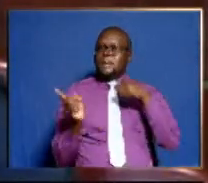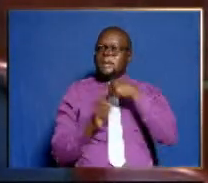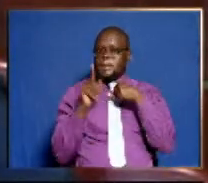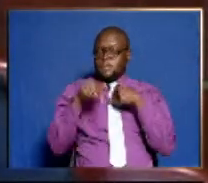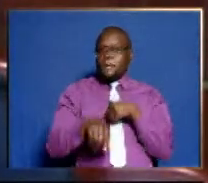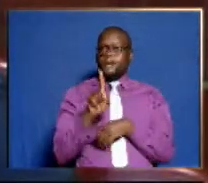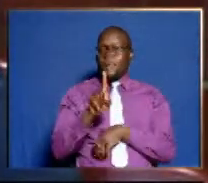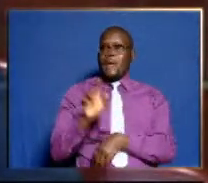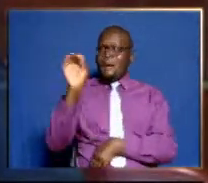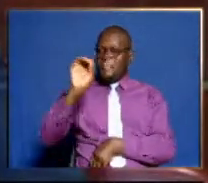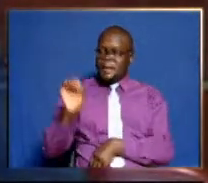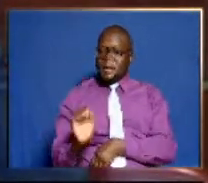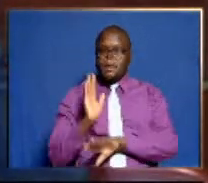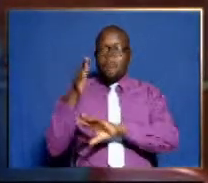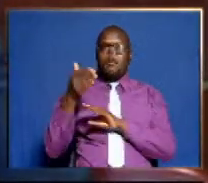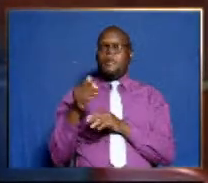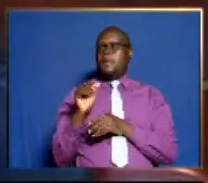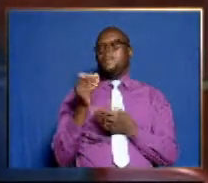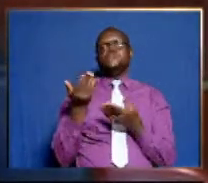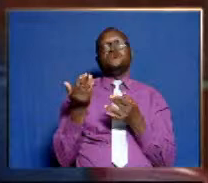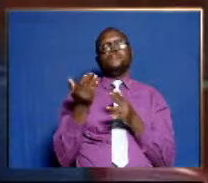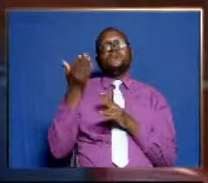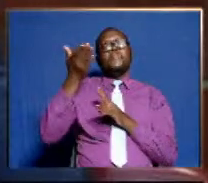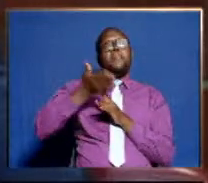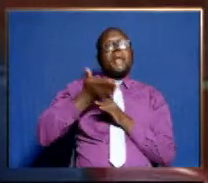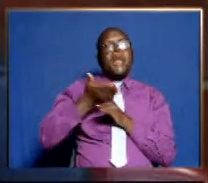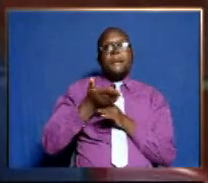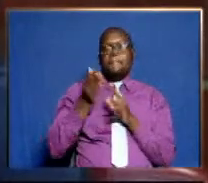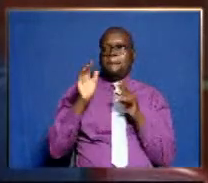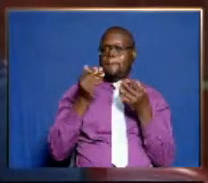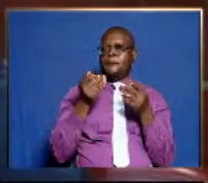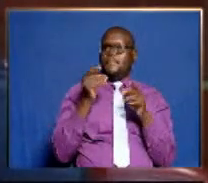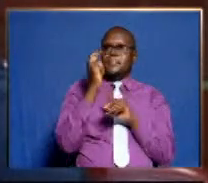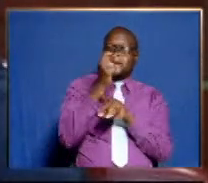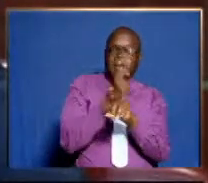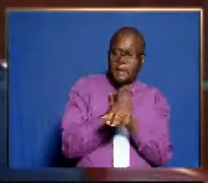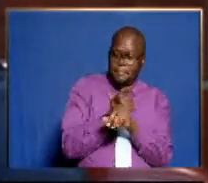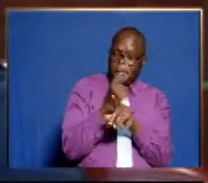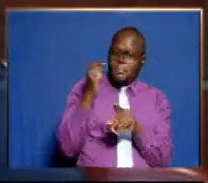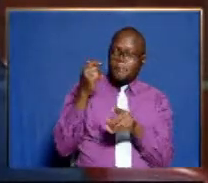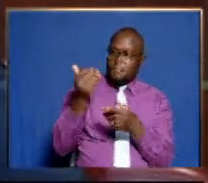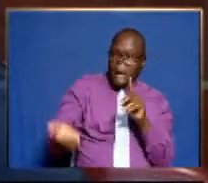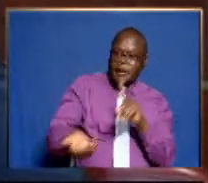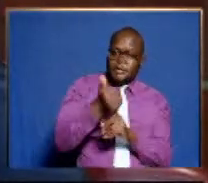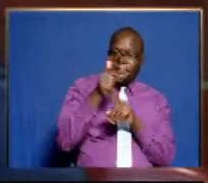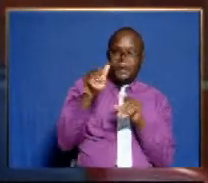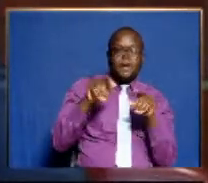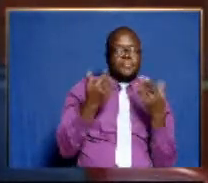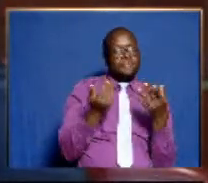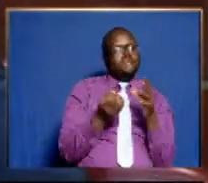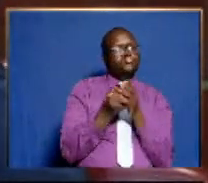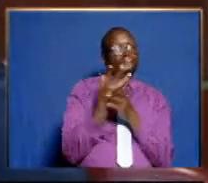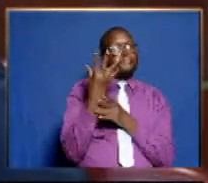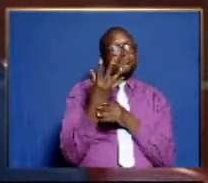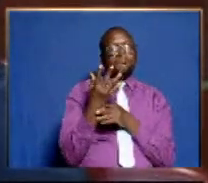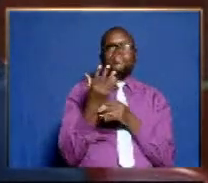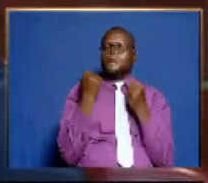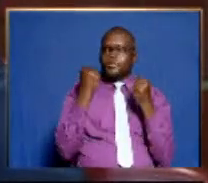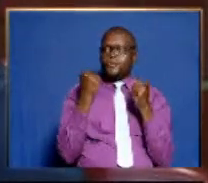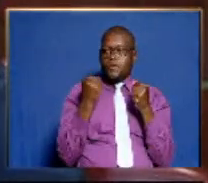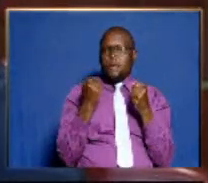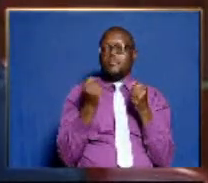6.1% over the medium term. Mr. Speaker, the key drivers of this growth are a stable